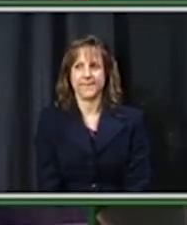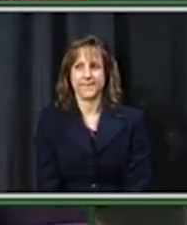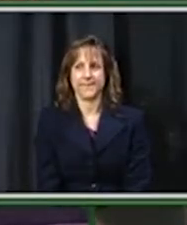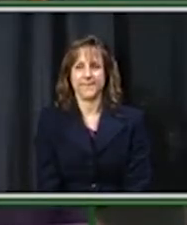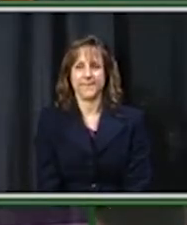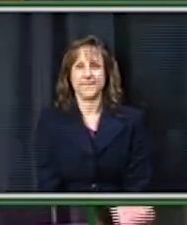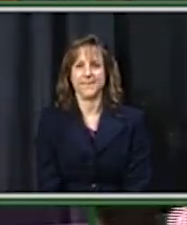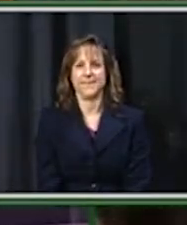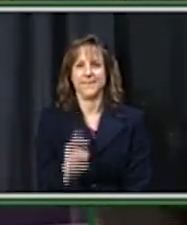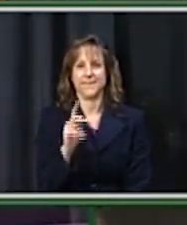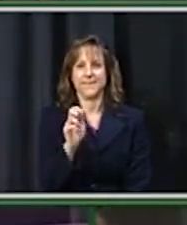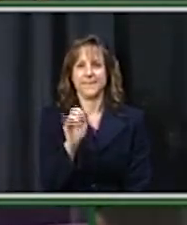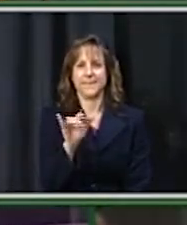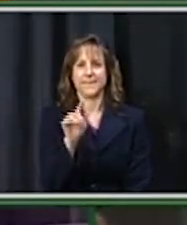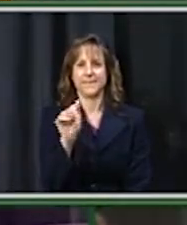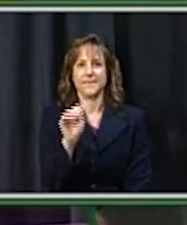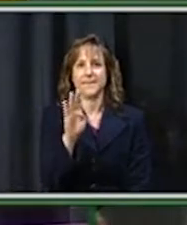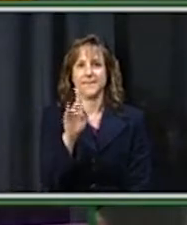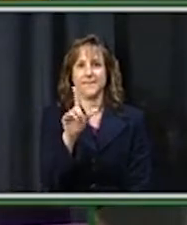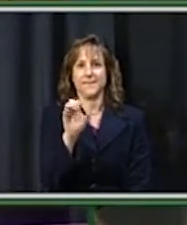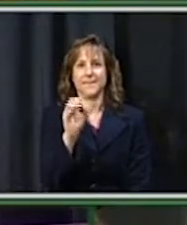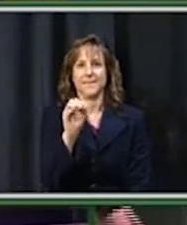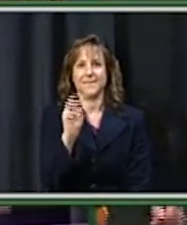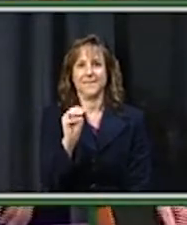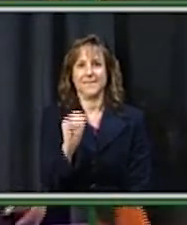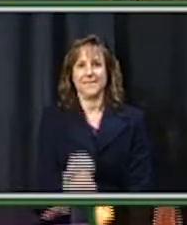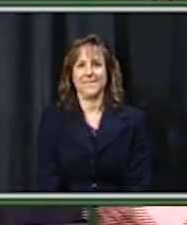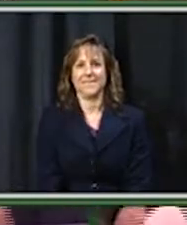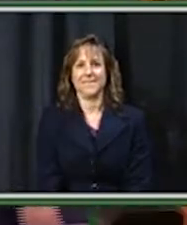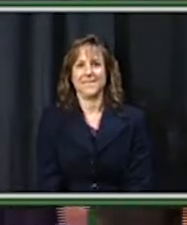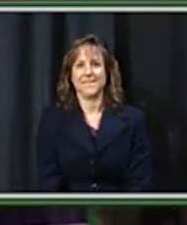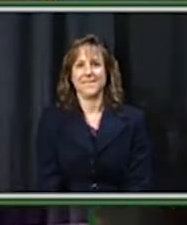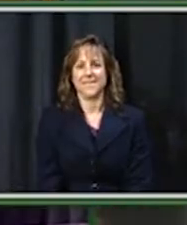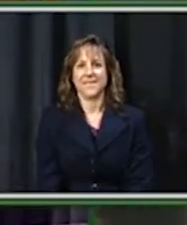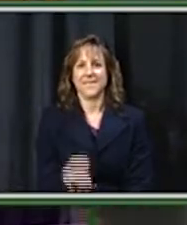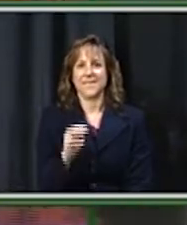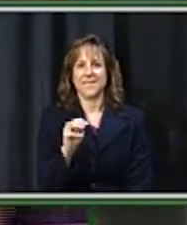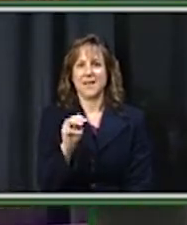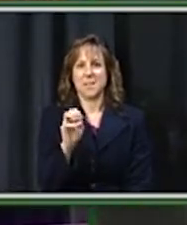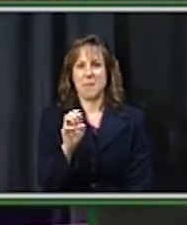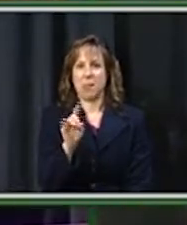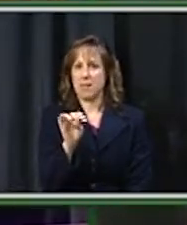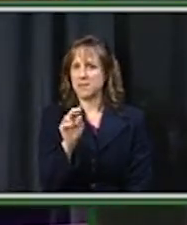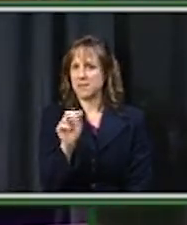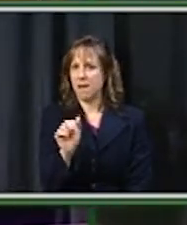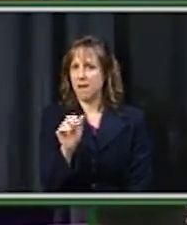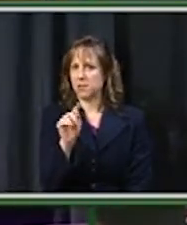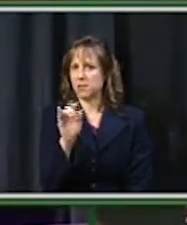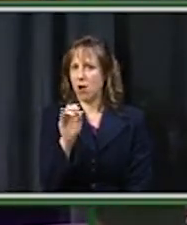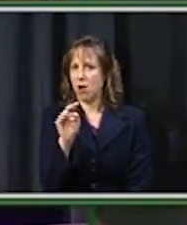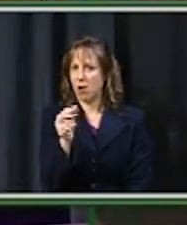Kayla Bloom. Melissa Diane Tong.